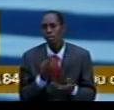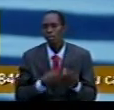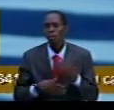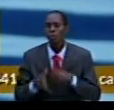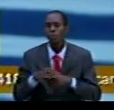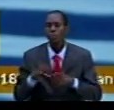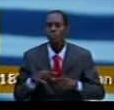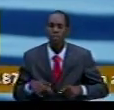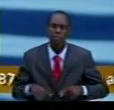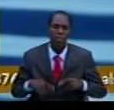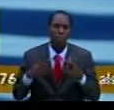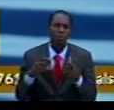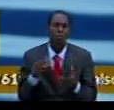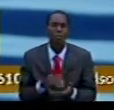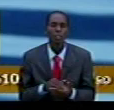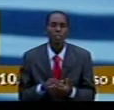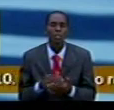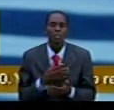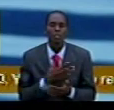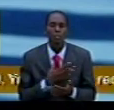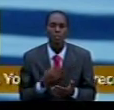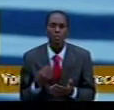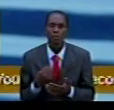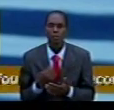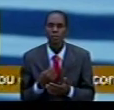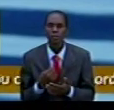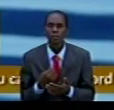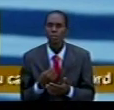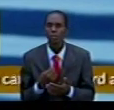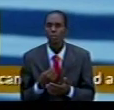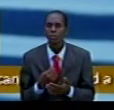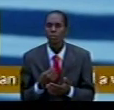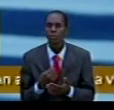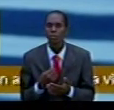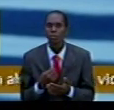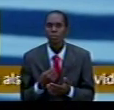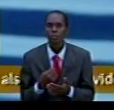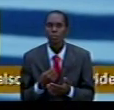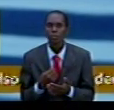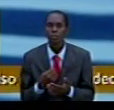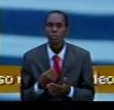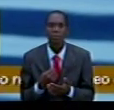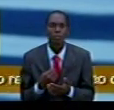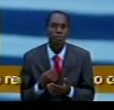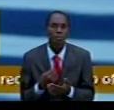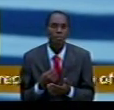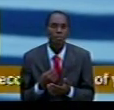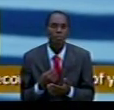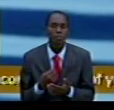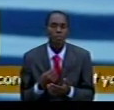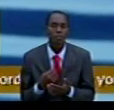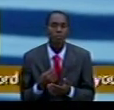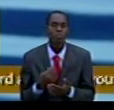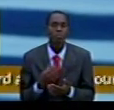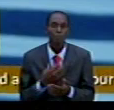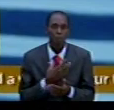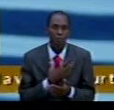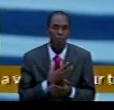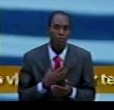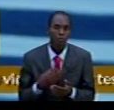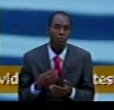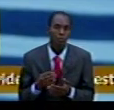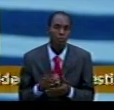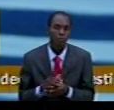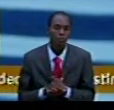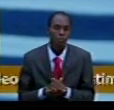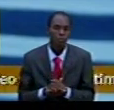during the fifth day of the crusade, I collected my husband's phone I started looking, if I couldn't hold the phone,